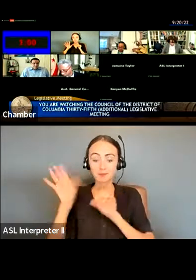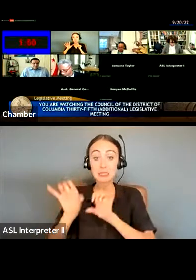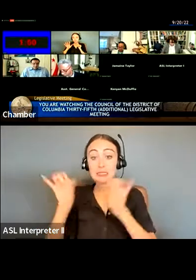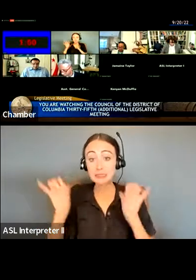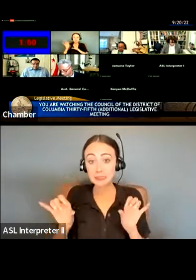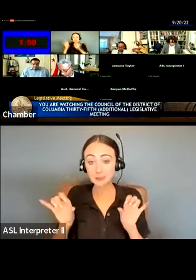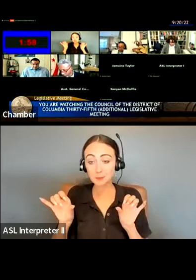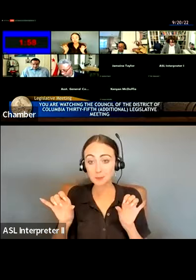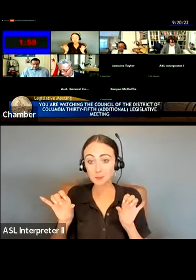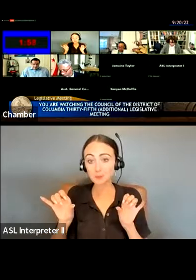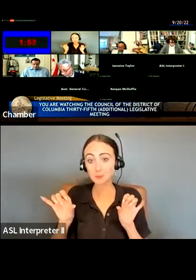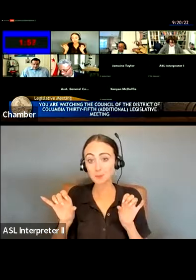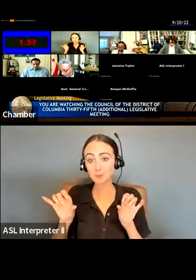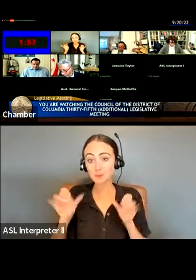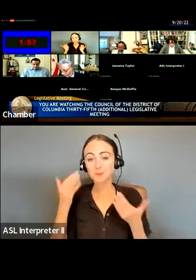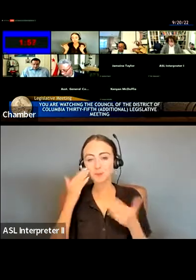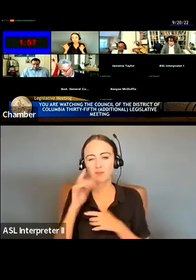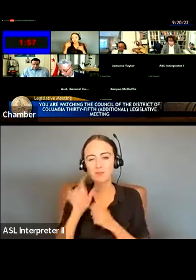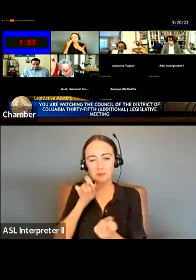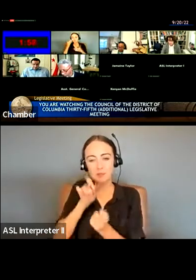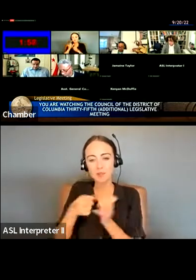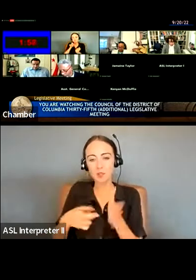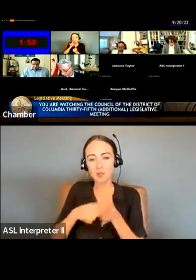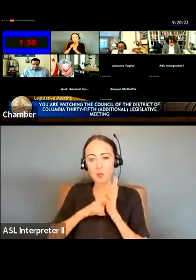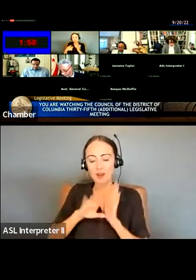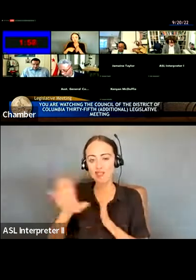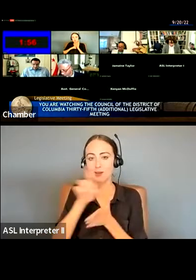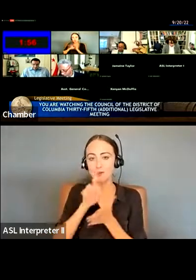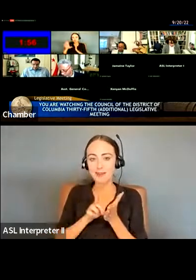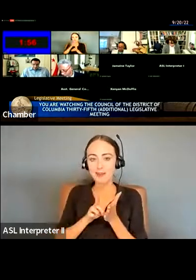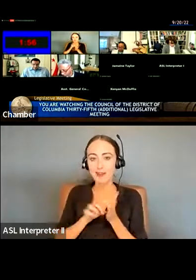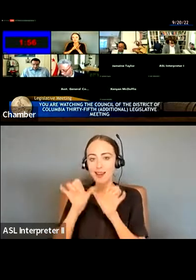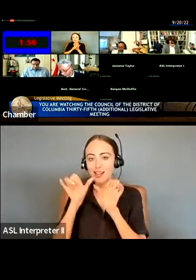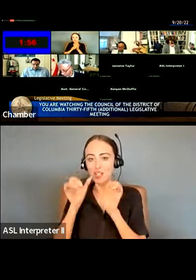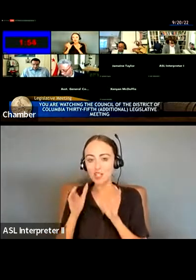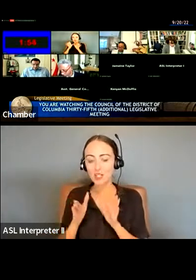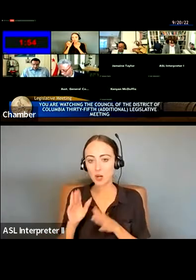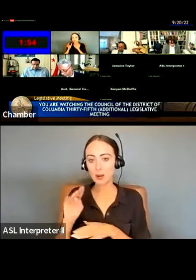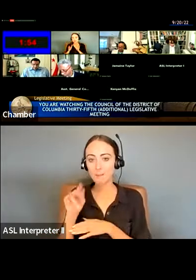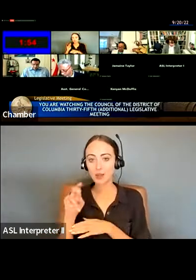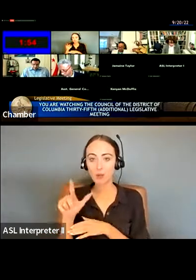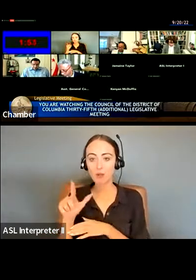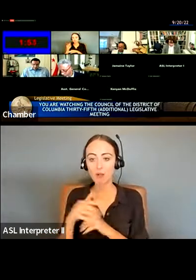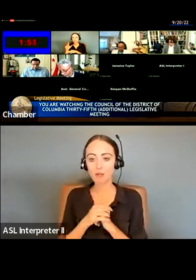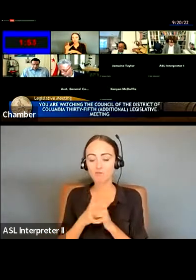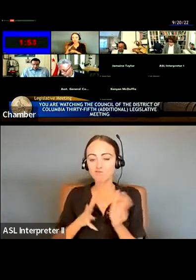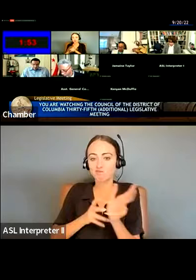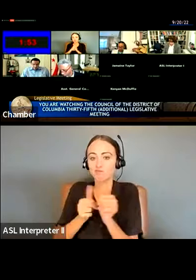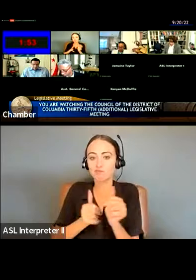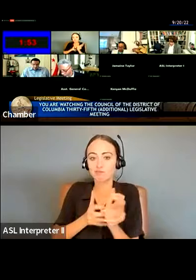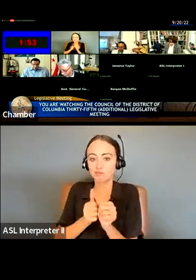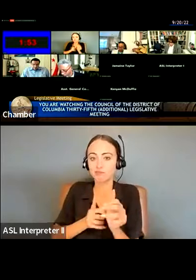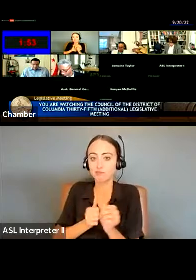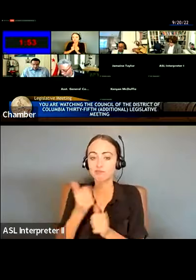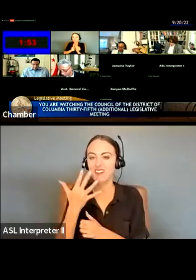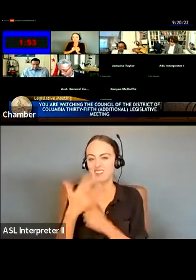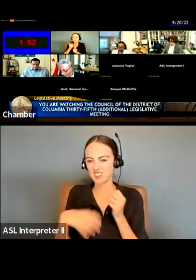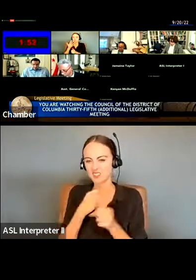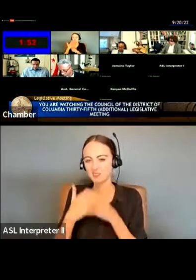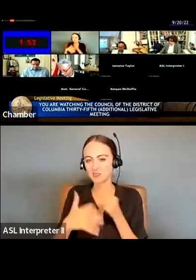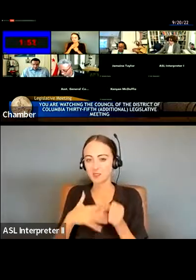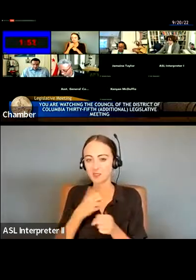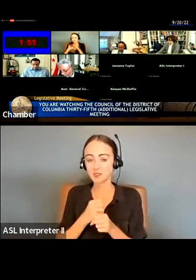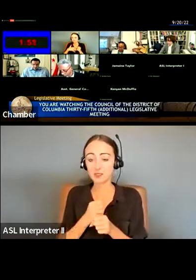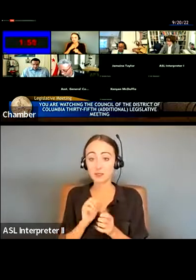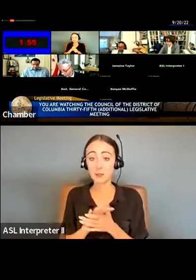systems and specifically requiring their design and engineering manual up to date every 5 years. Now, in terms of